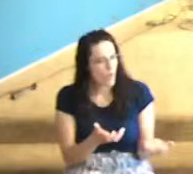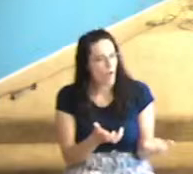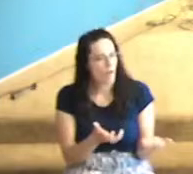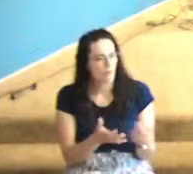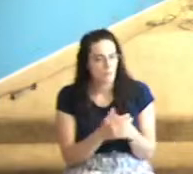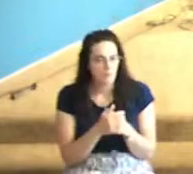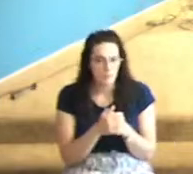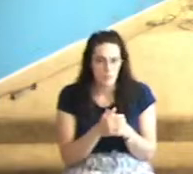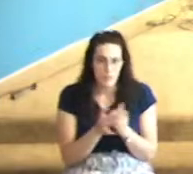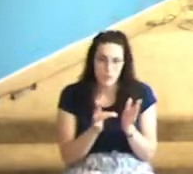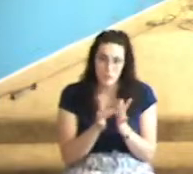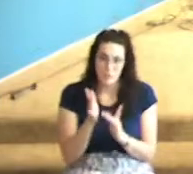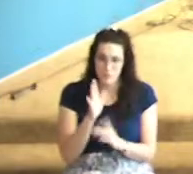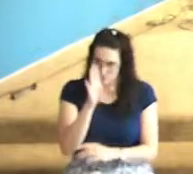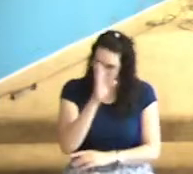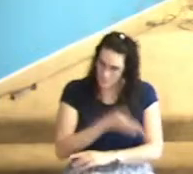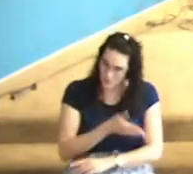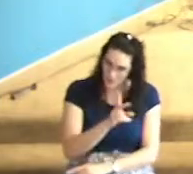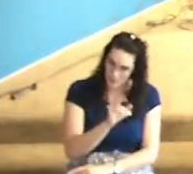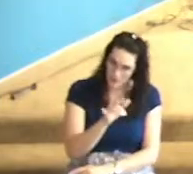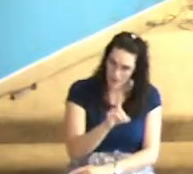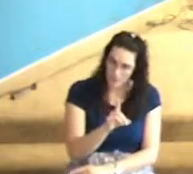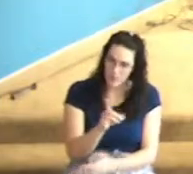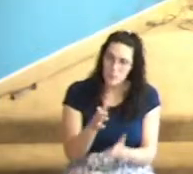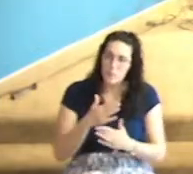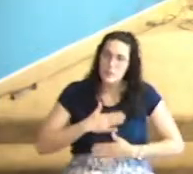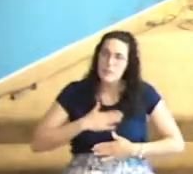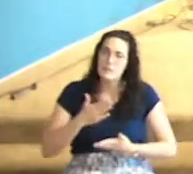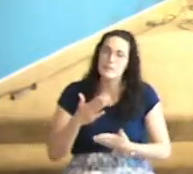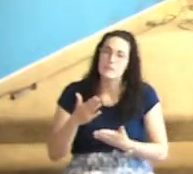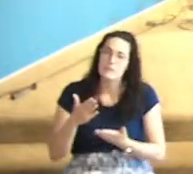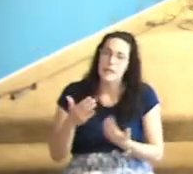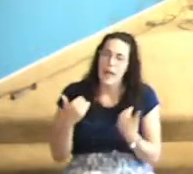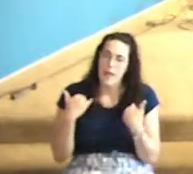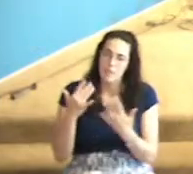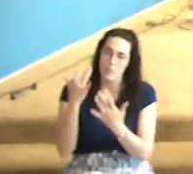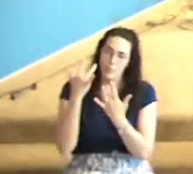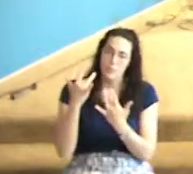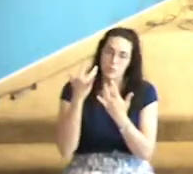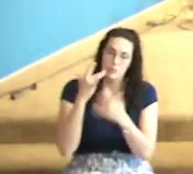"Jesus, Son of David, have mercy on me."